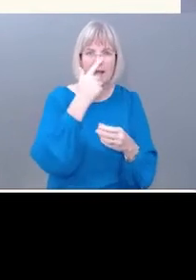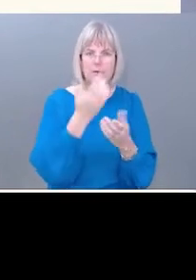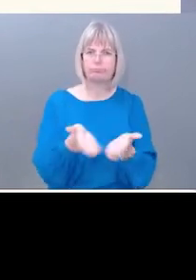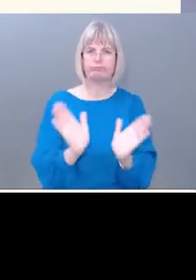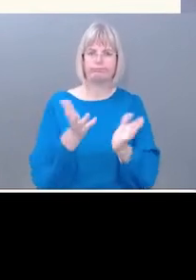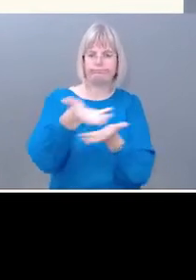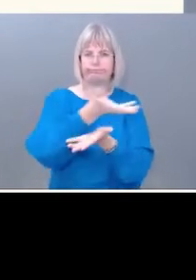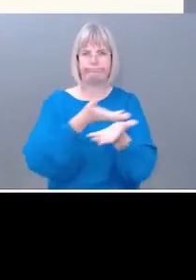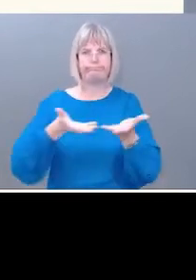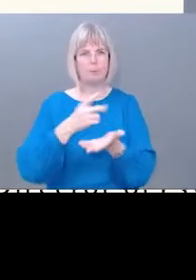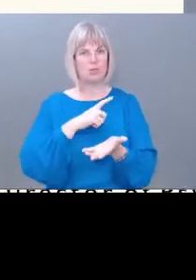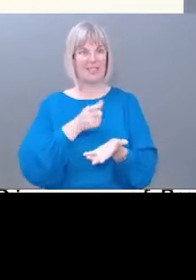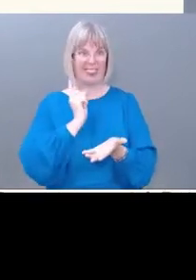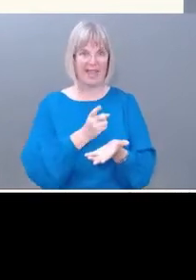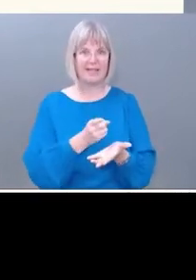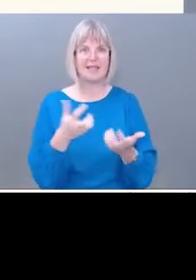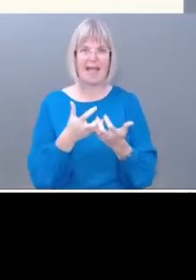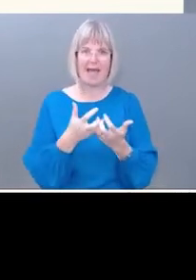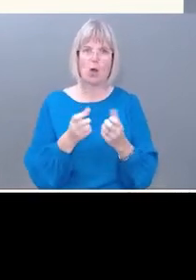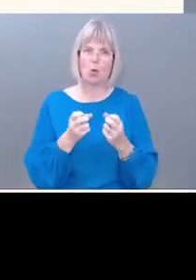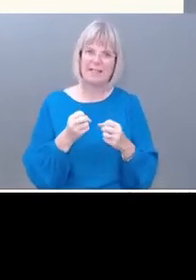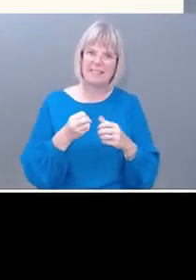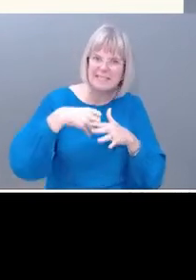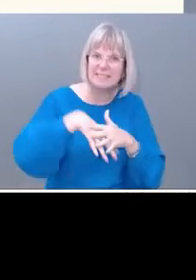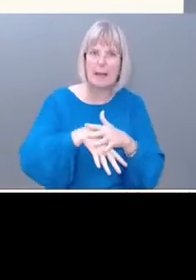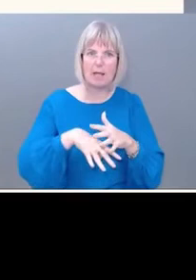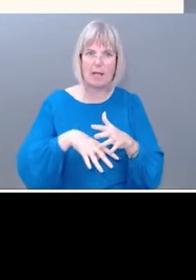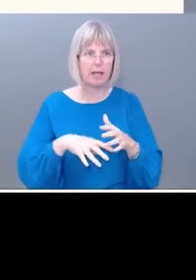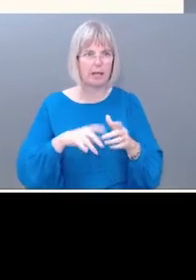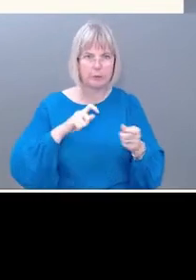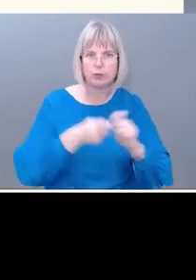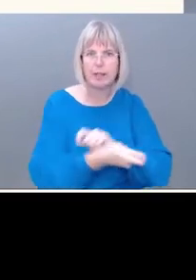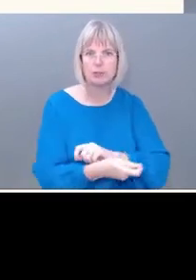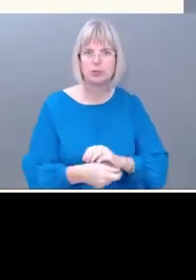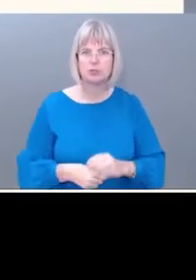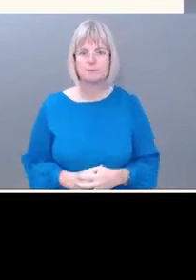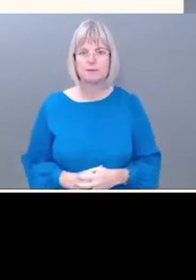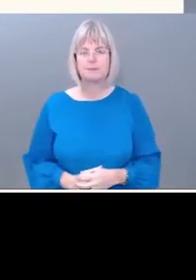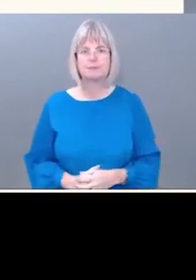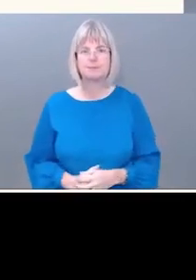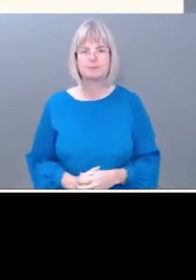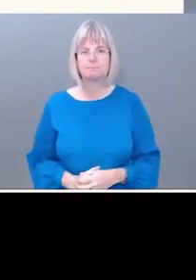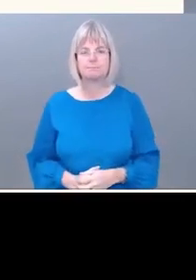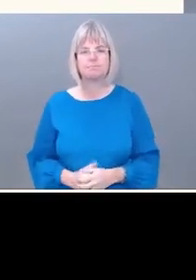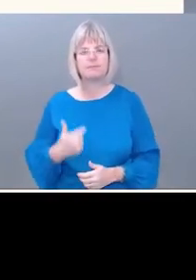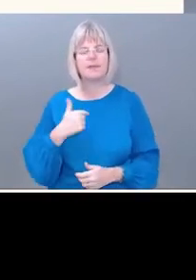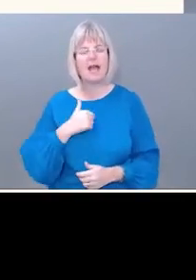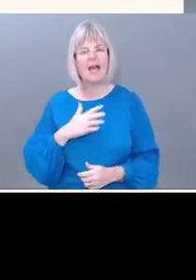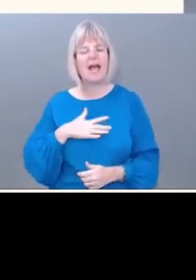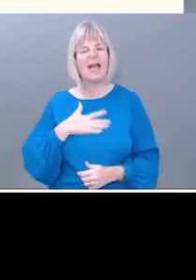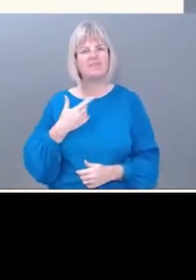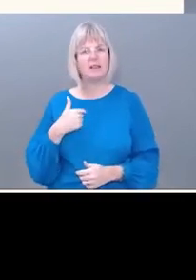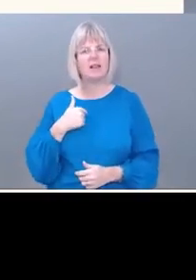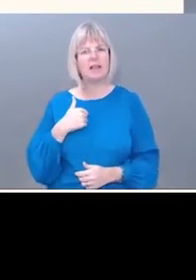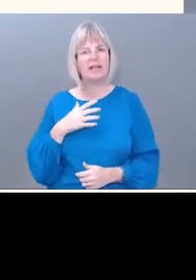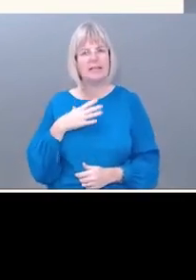systemic change. I think what we really do need to do as a system is continue to